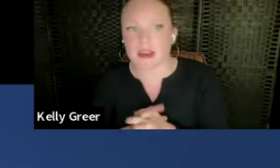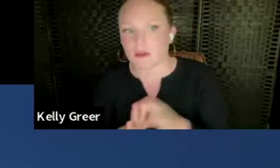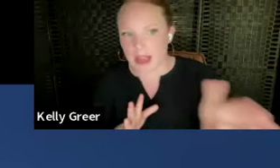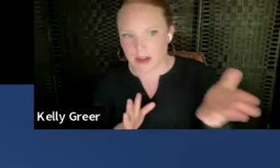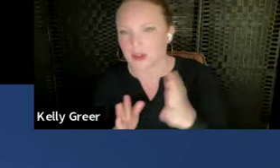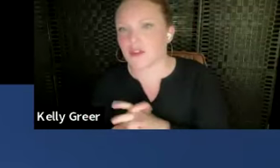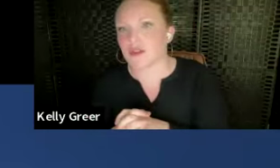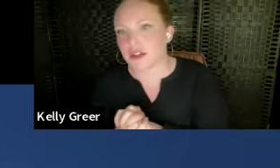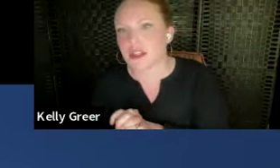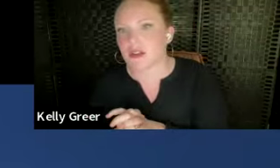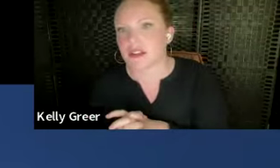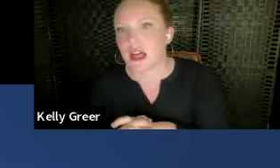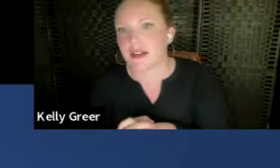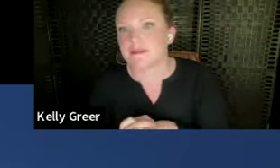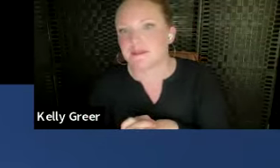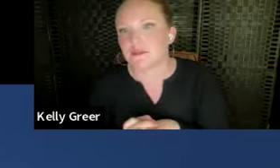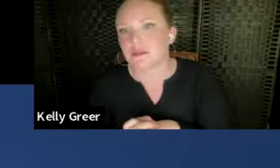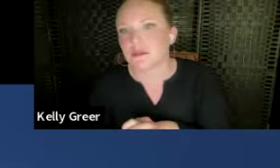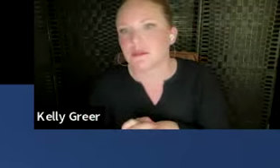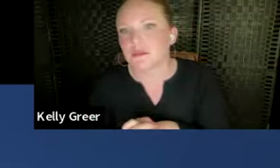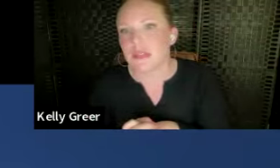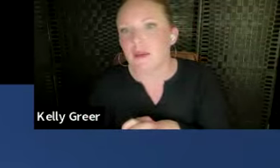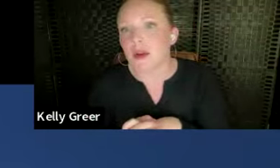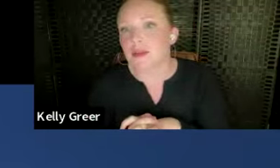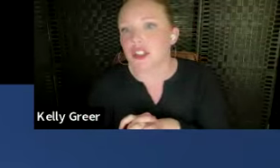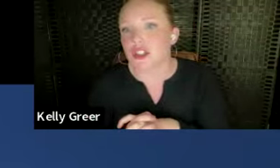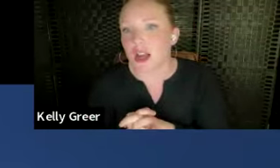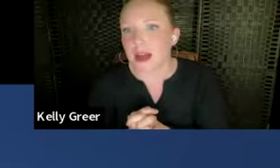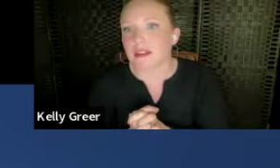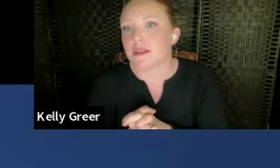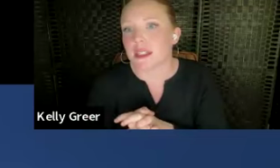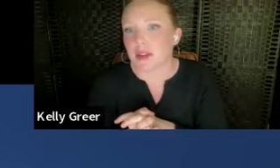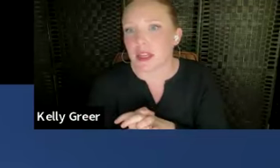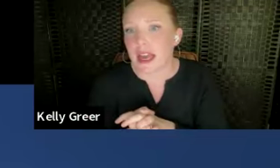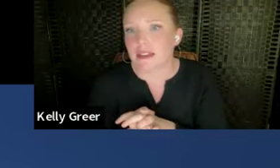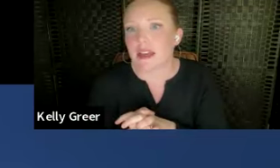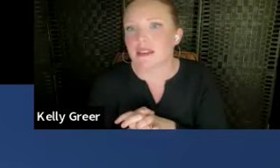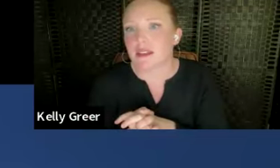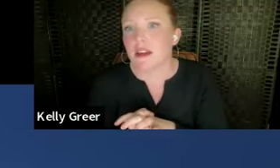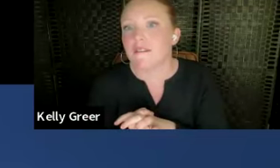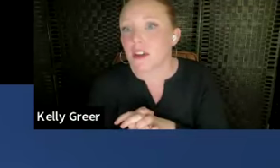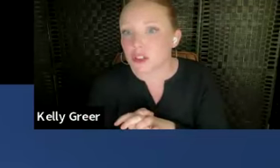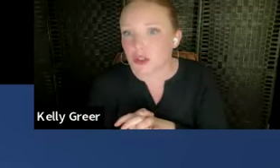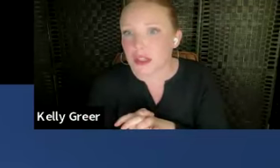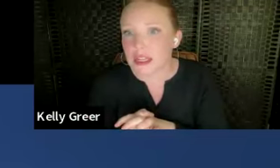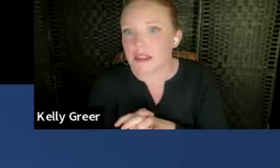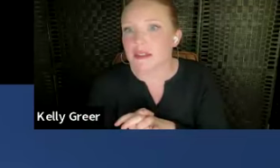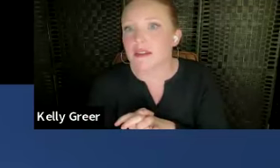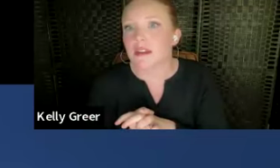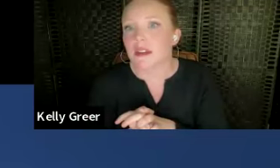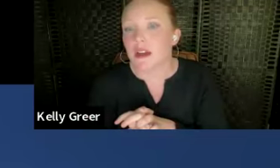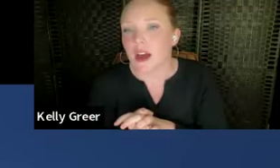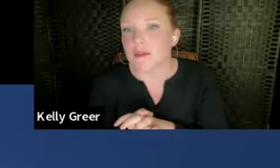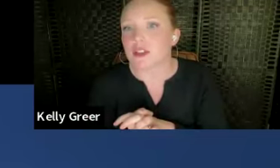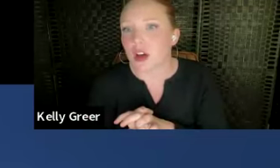HSEMA. We added those few there you see on the slide. And we were able to talk about some disability access, functional